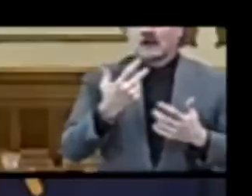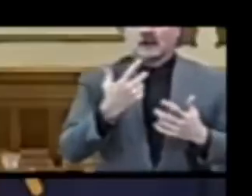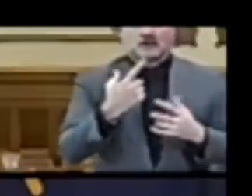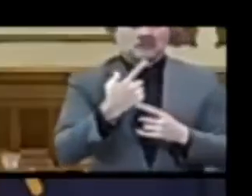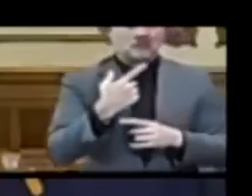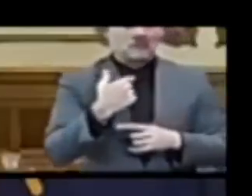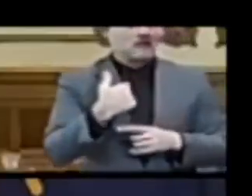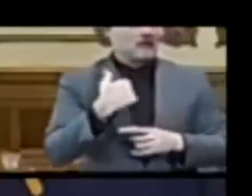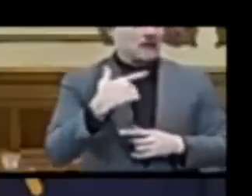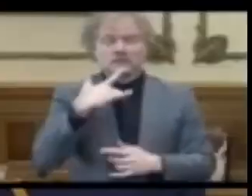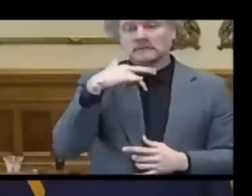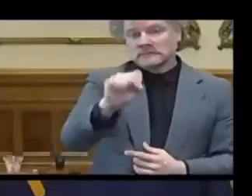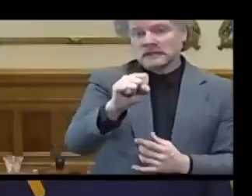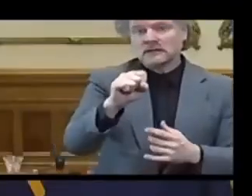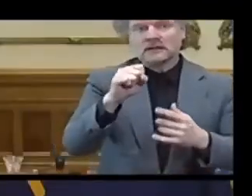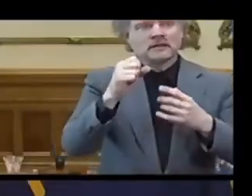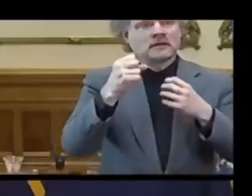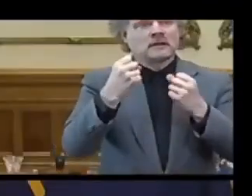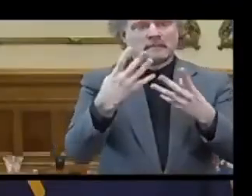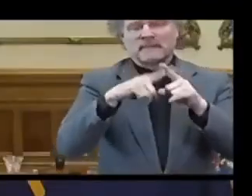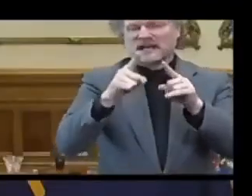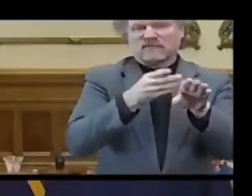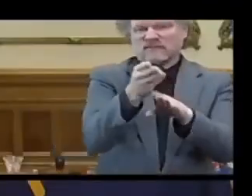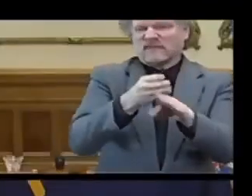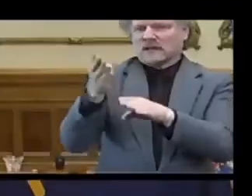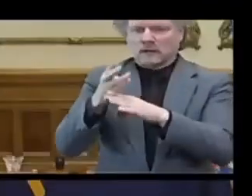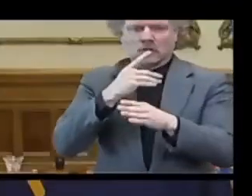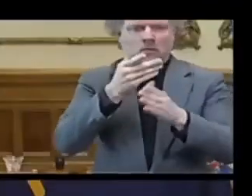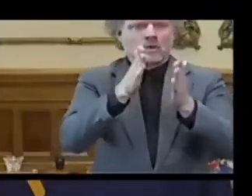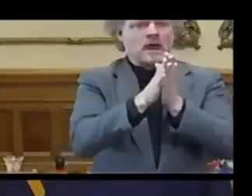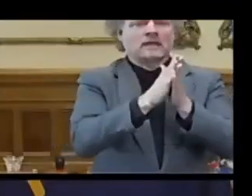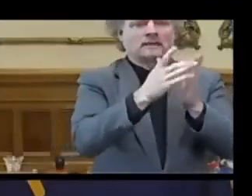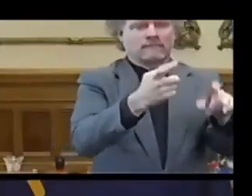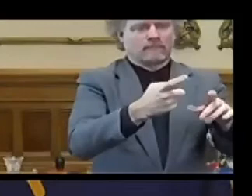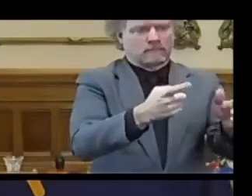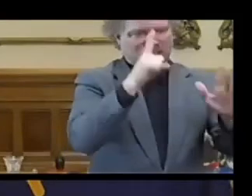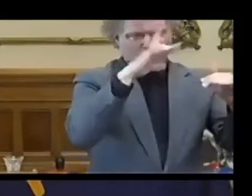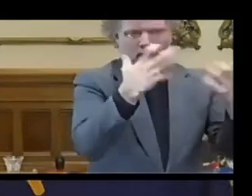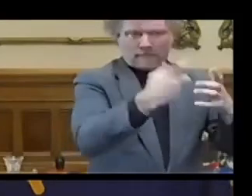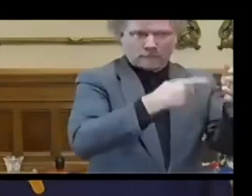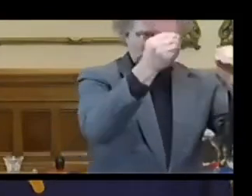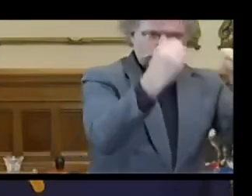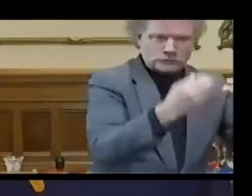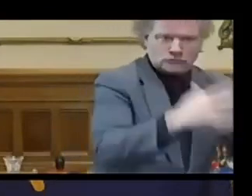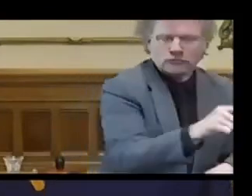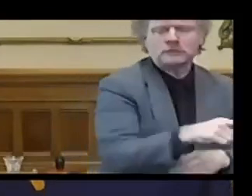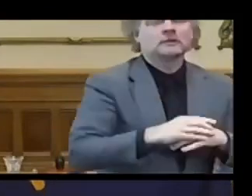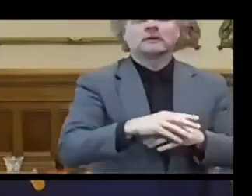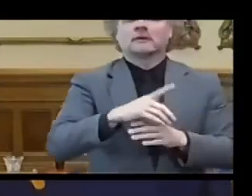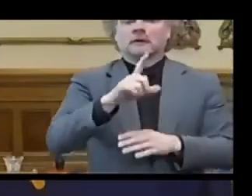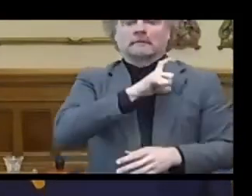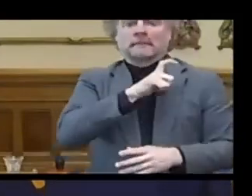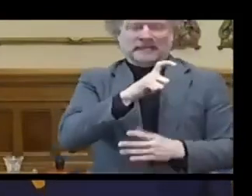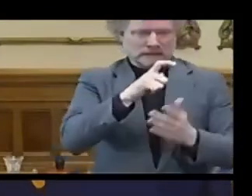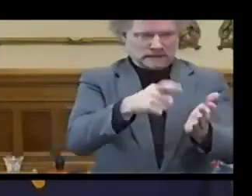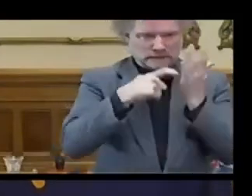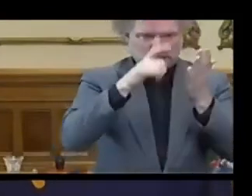lot of walks of life or a lot of professions. We ask a lot of our teachers. We ask a lot of our law enforcement